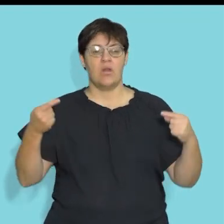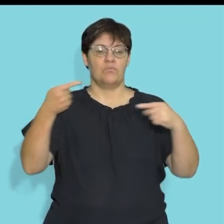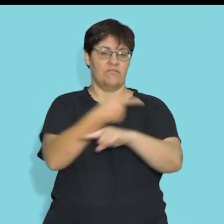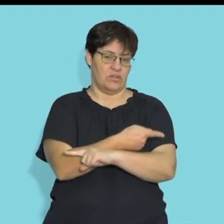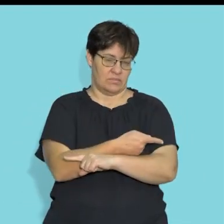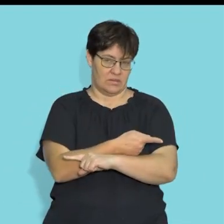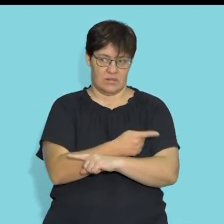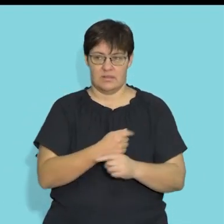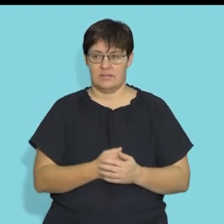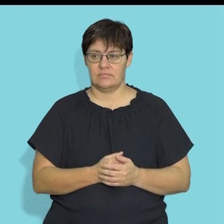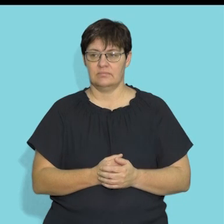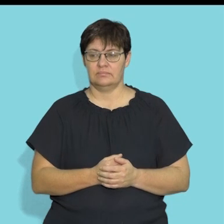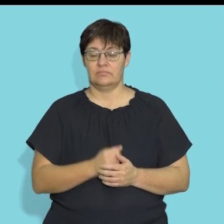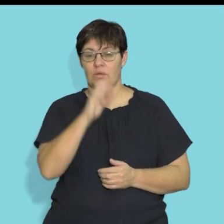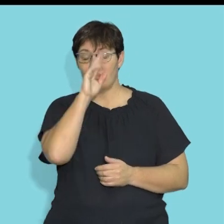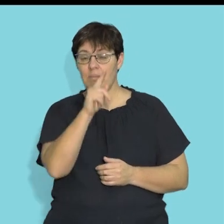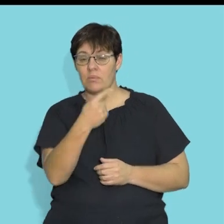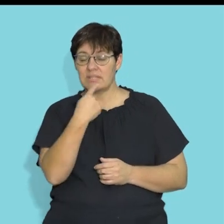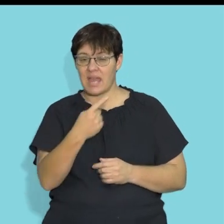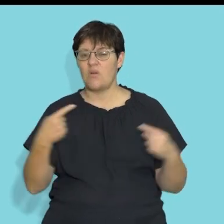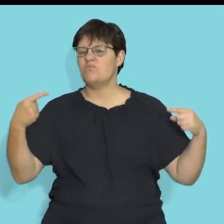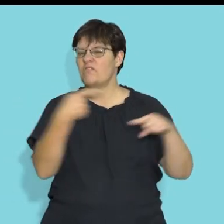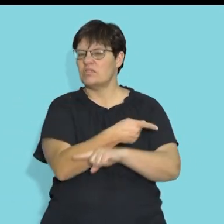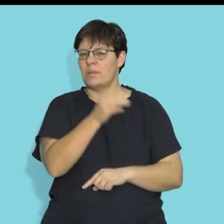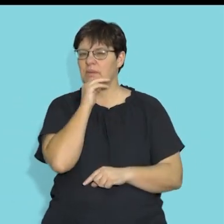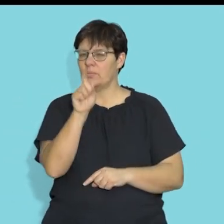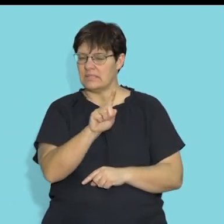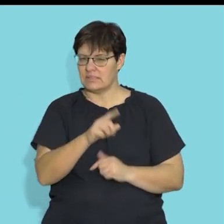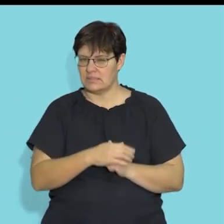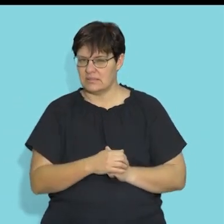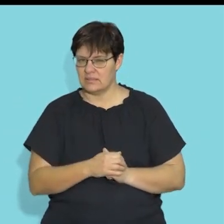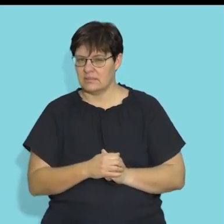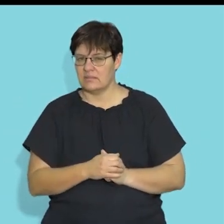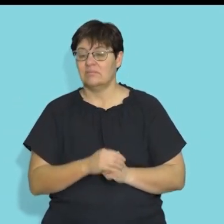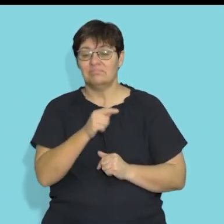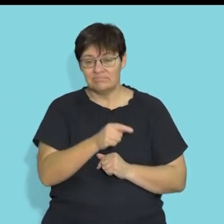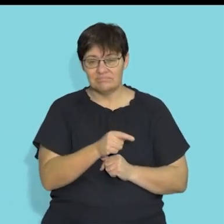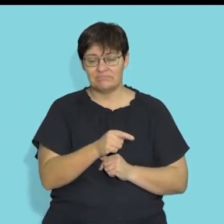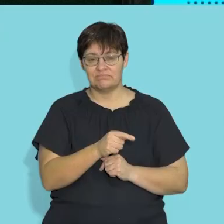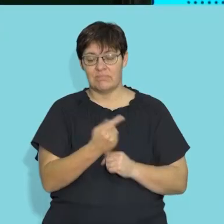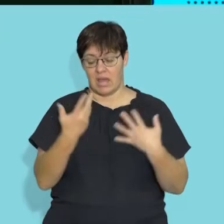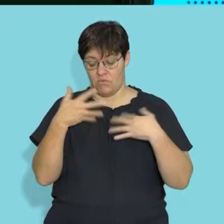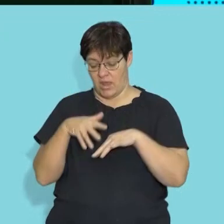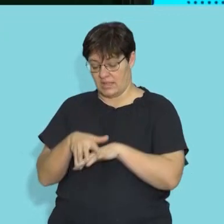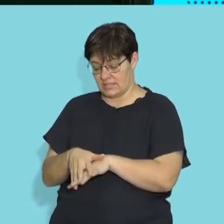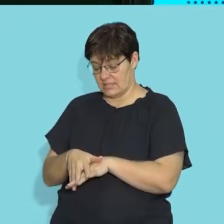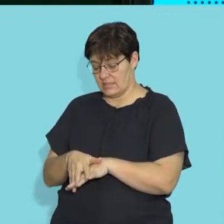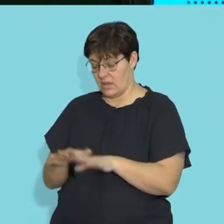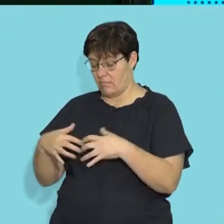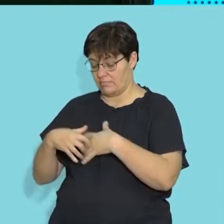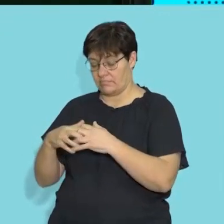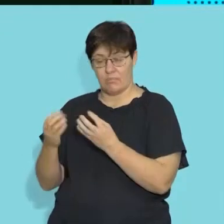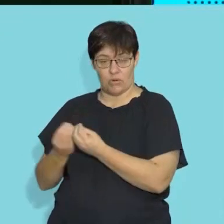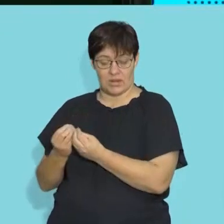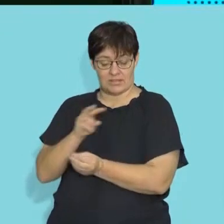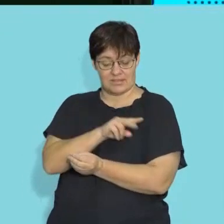reversible reaction. Remember what we said, what is a reversible reaction? a reaction where the reactants convert